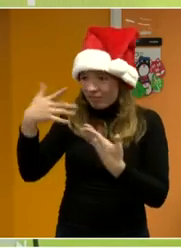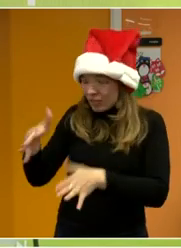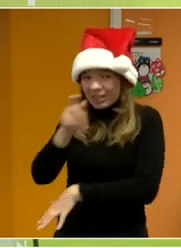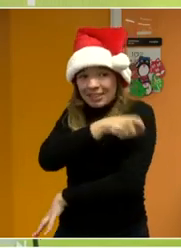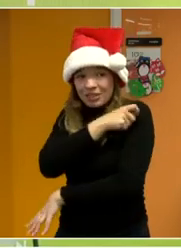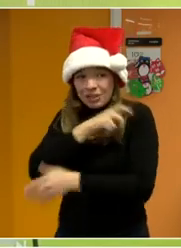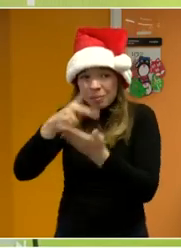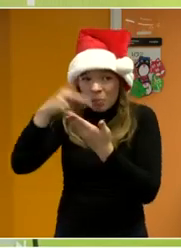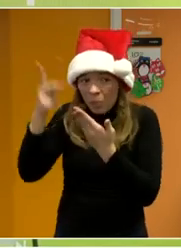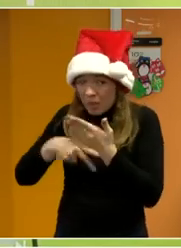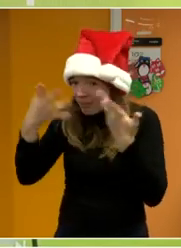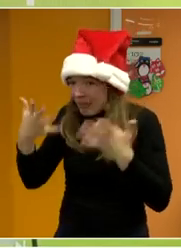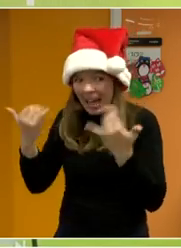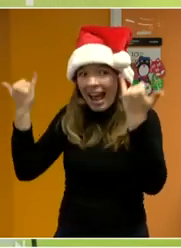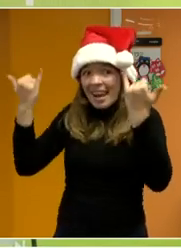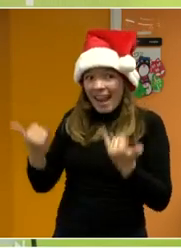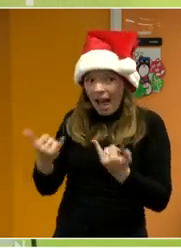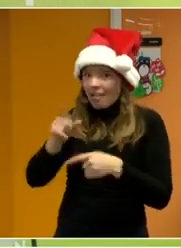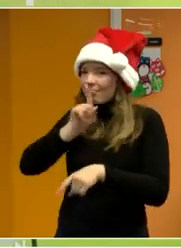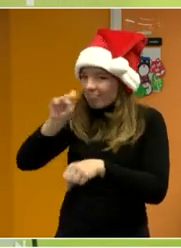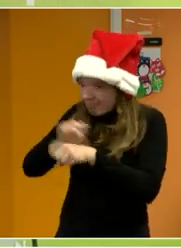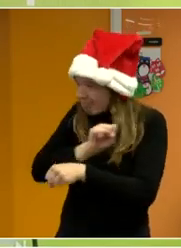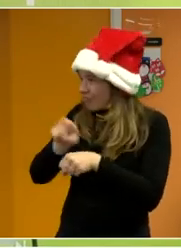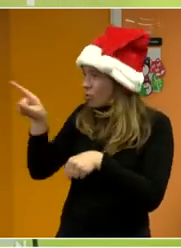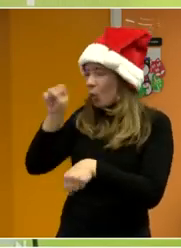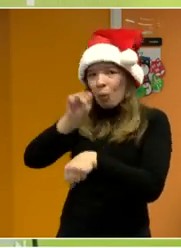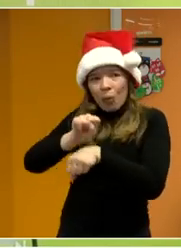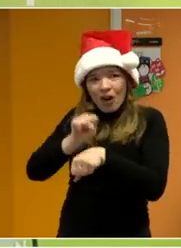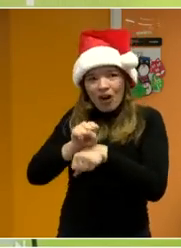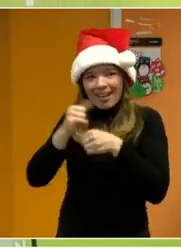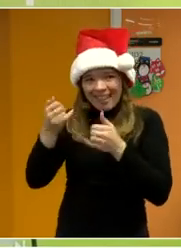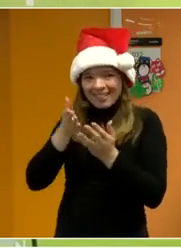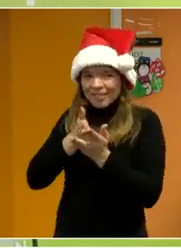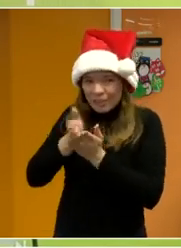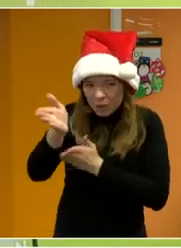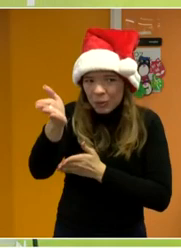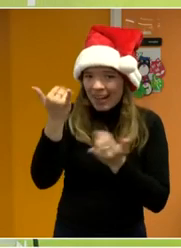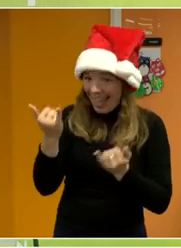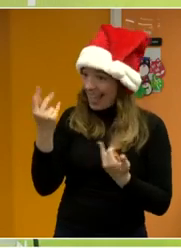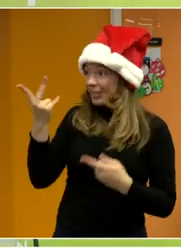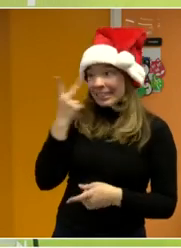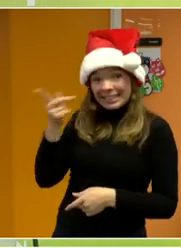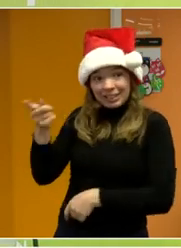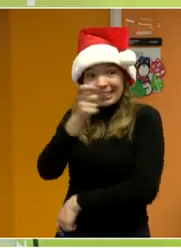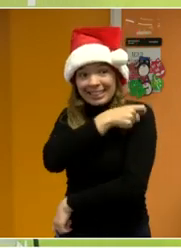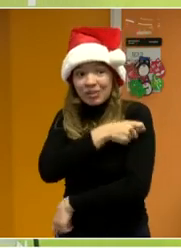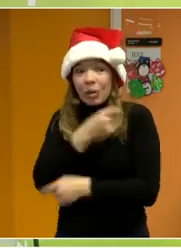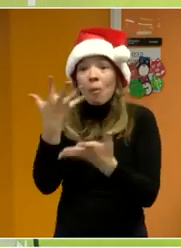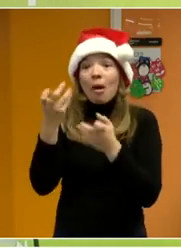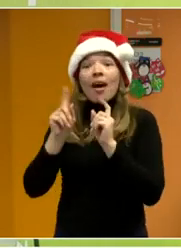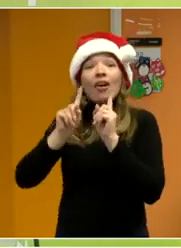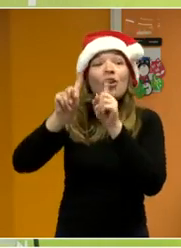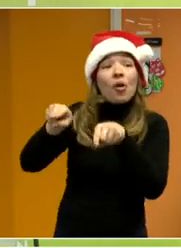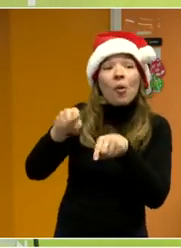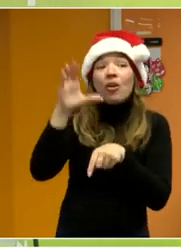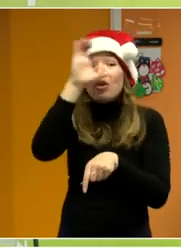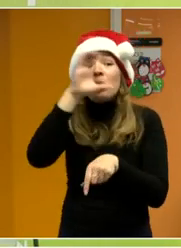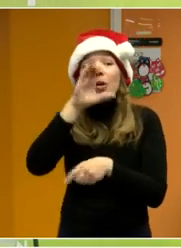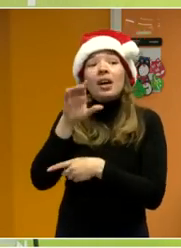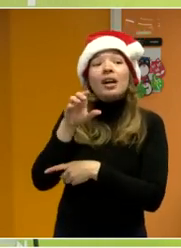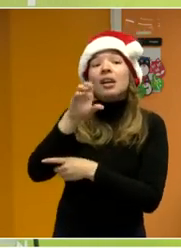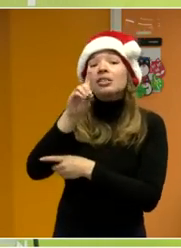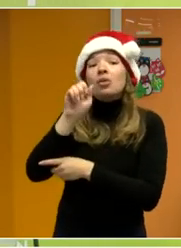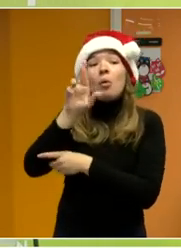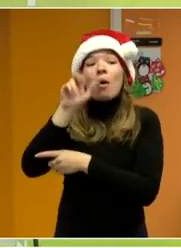now actually practicing that work. I have seen a little bit of your handiwork. If anyone wants to, you can go find Miss Dora and check out her leg.